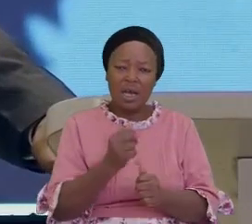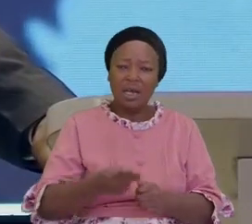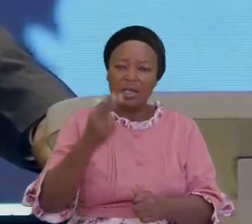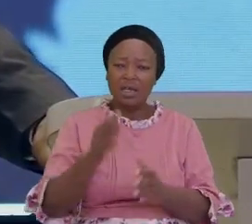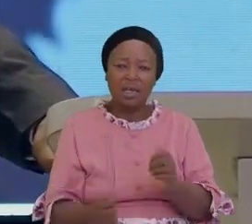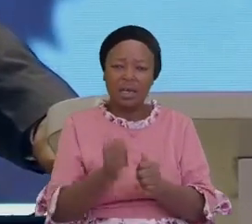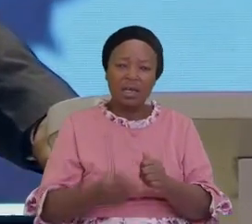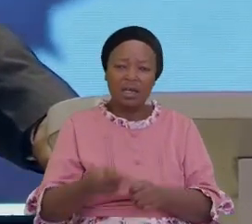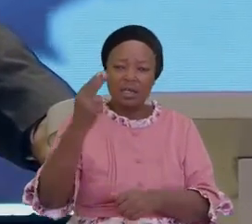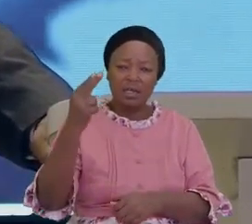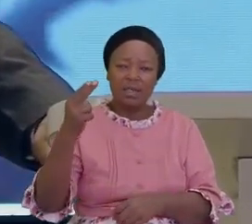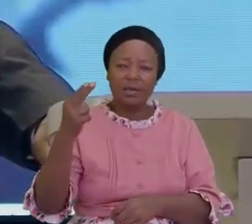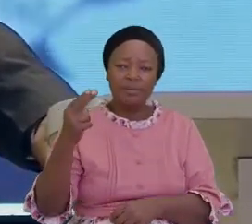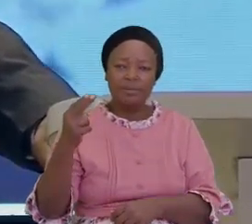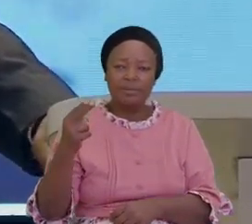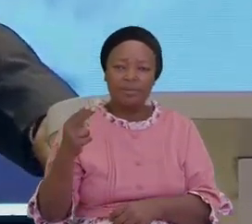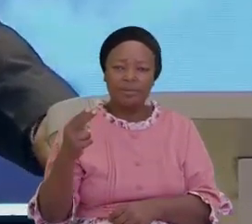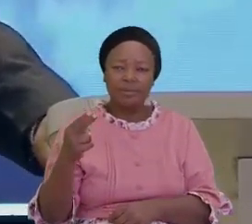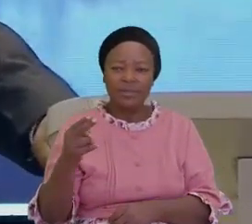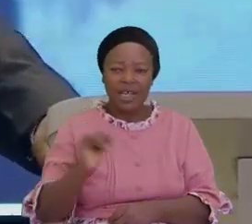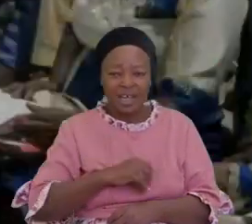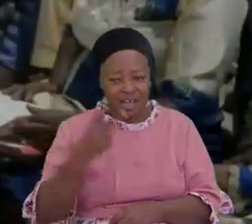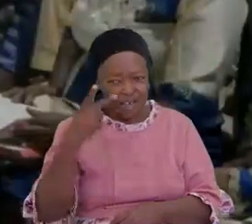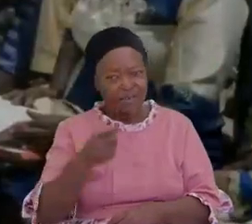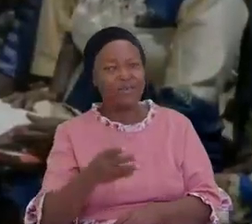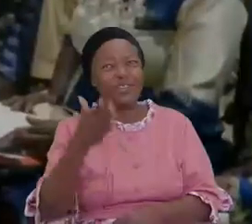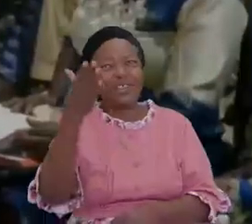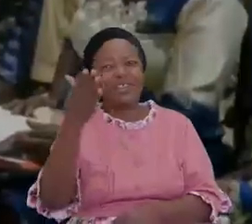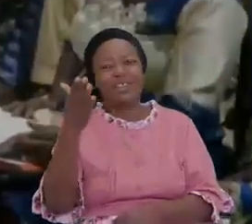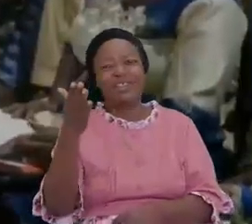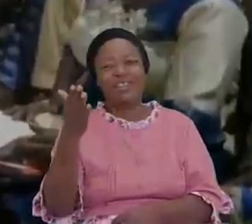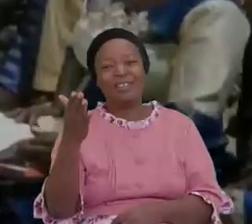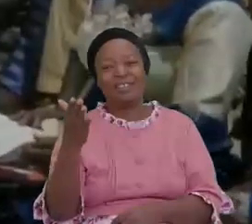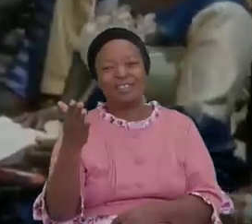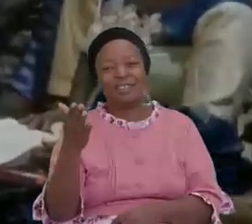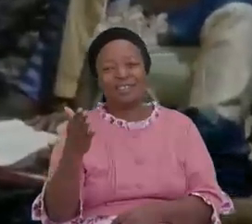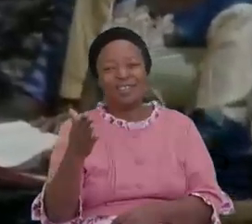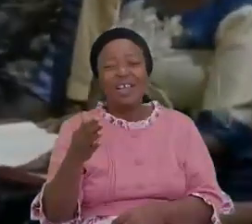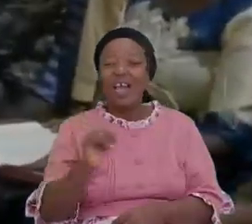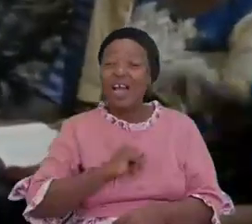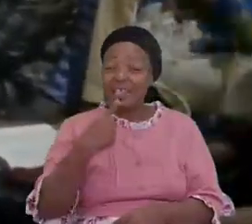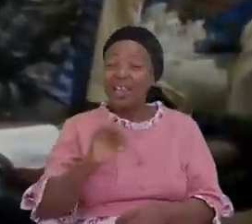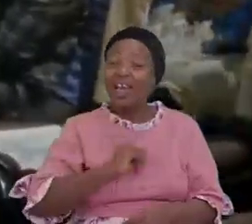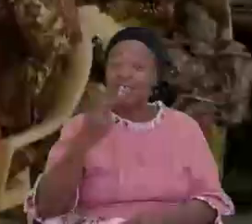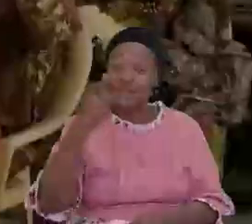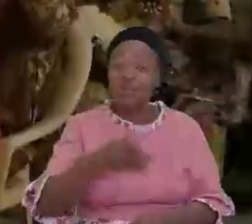I see you there. I said, I see you